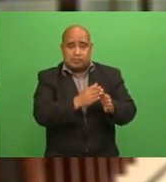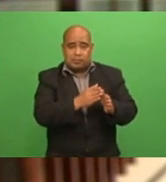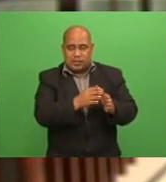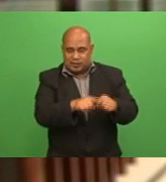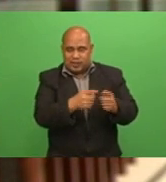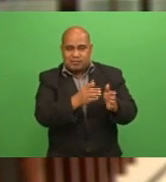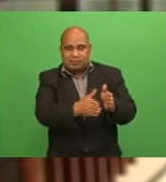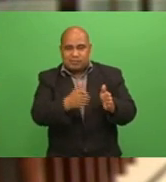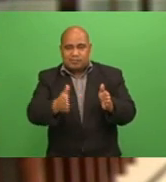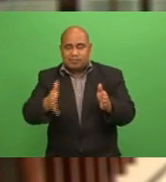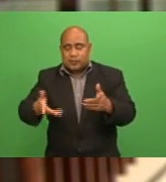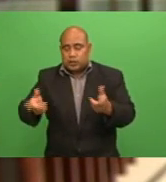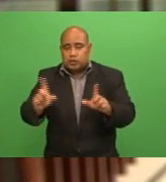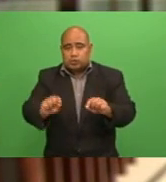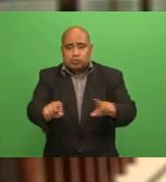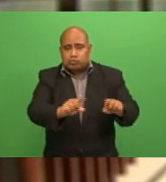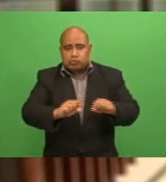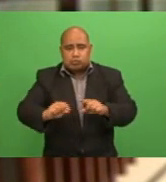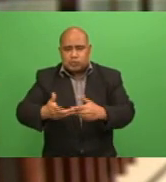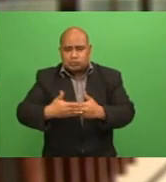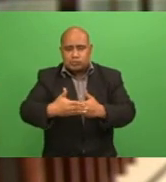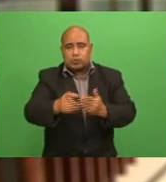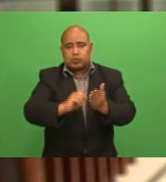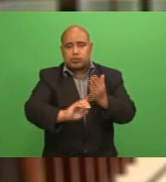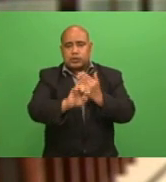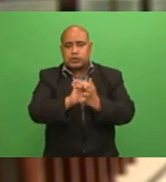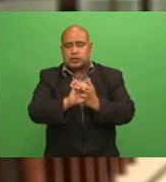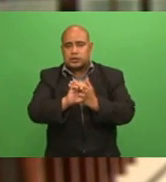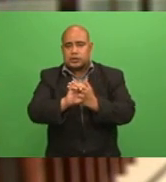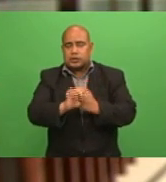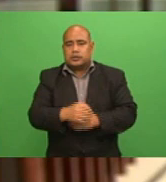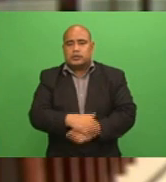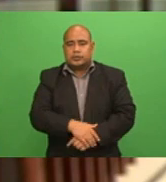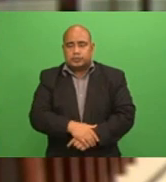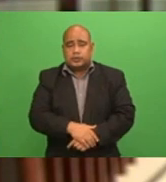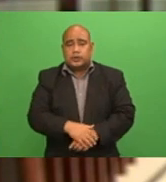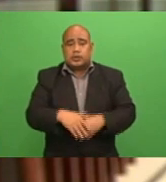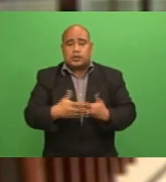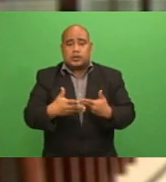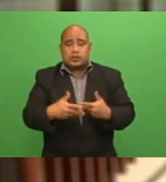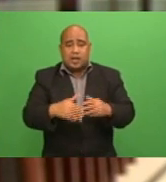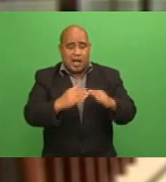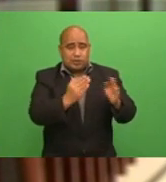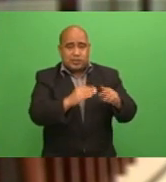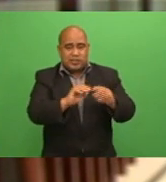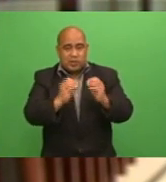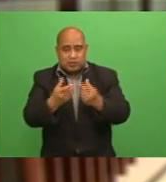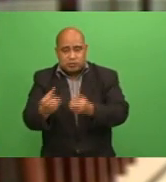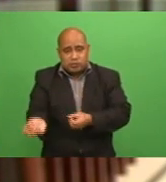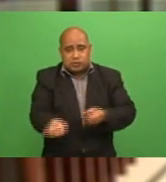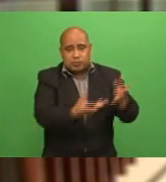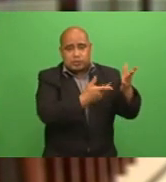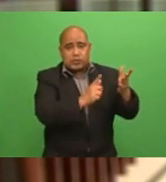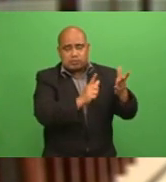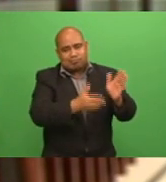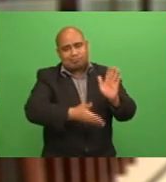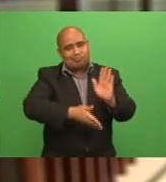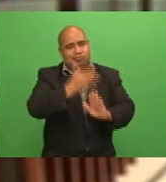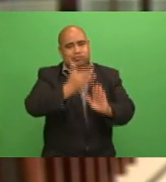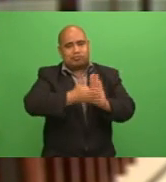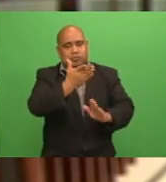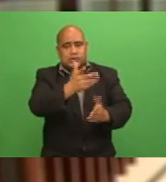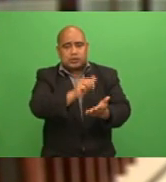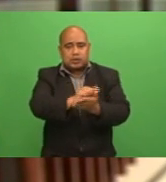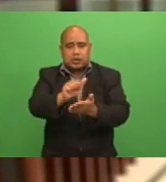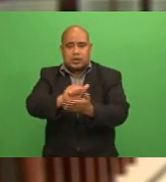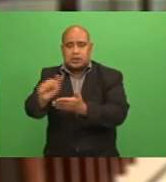June. The manufacturing index by the Institute for Supply Management hit its highest in 14 months as businesses gradually